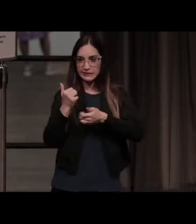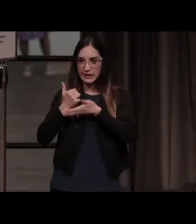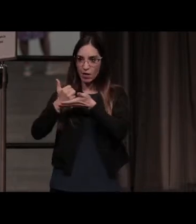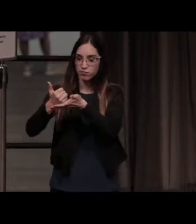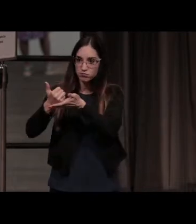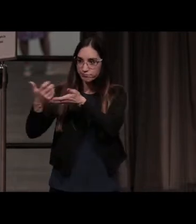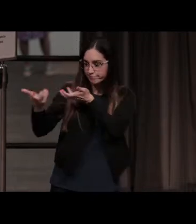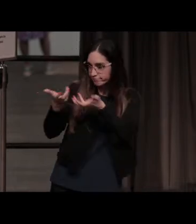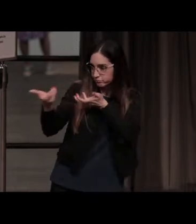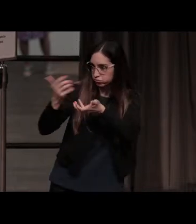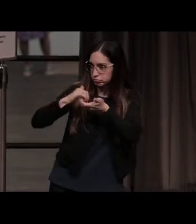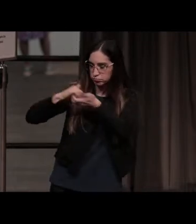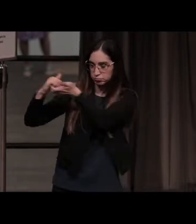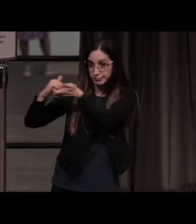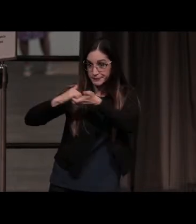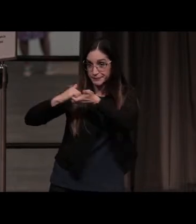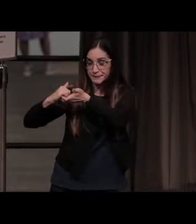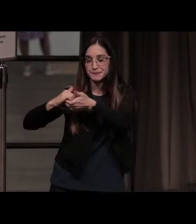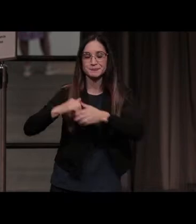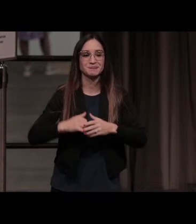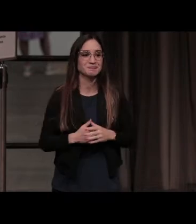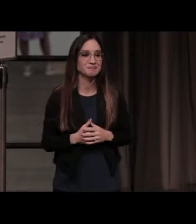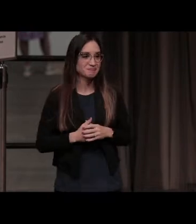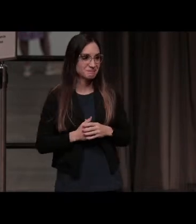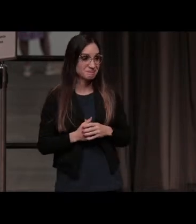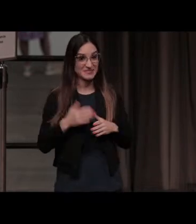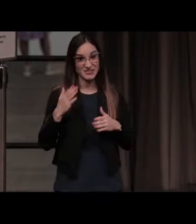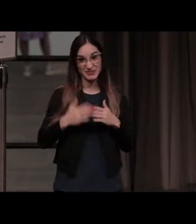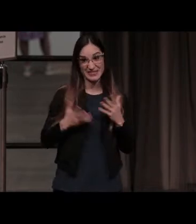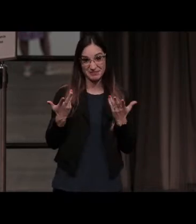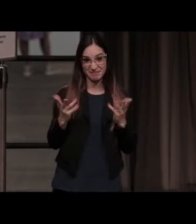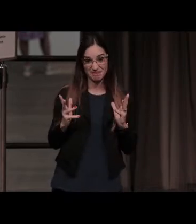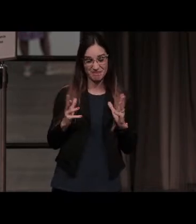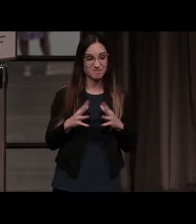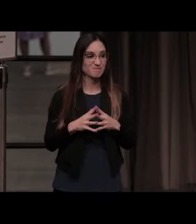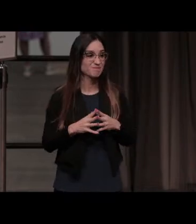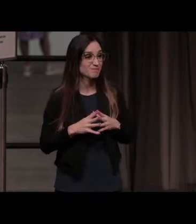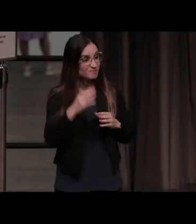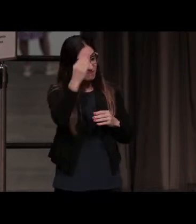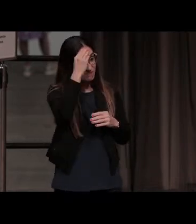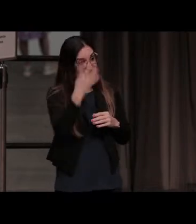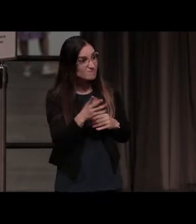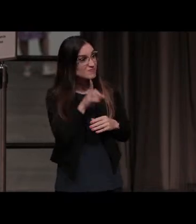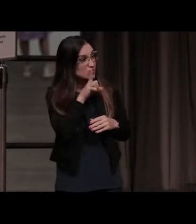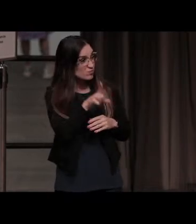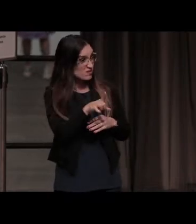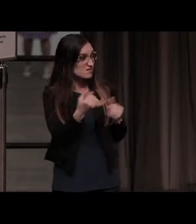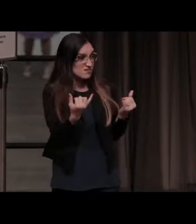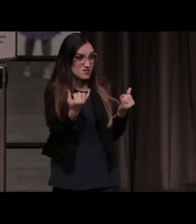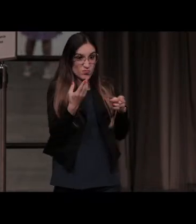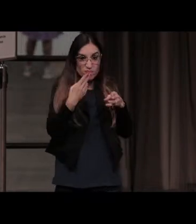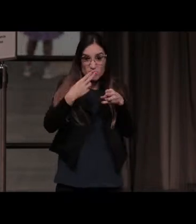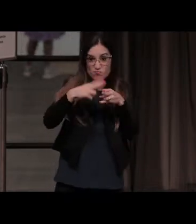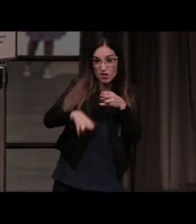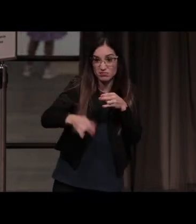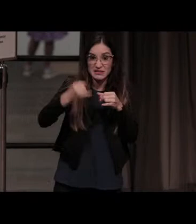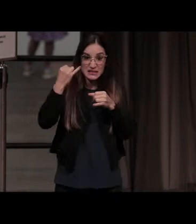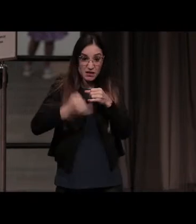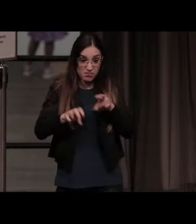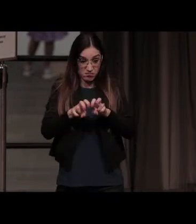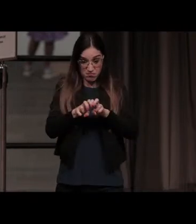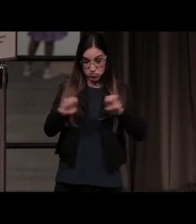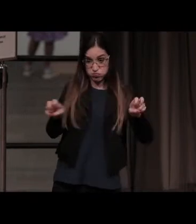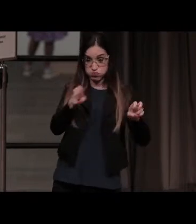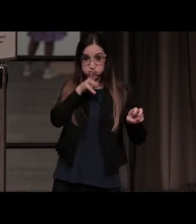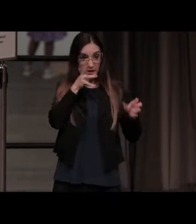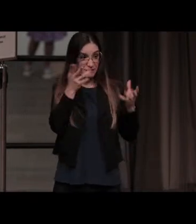worlds. I'll definitely join you for that, Houston. We will have a short moment for questions at the end of this